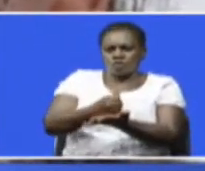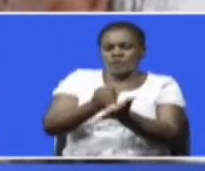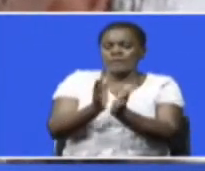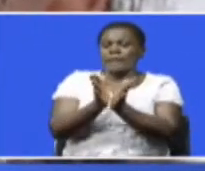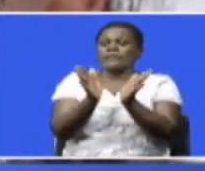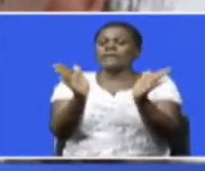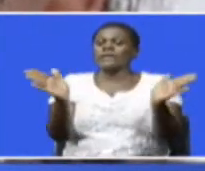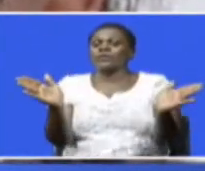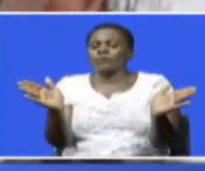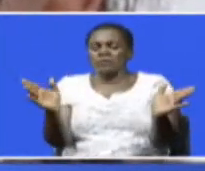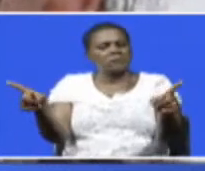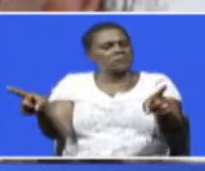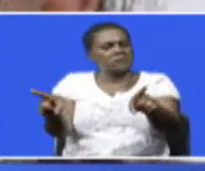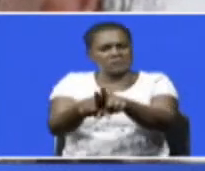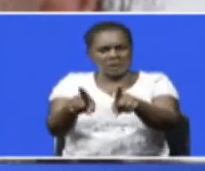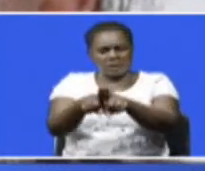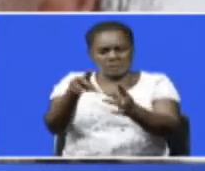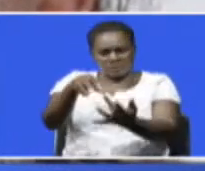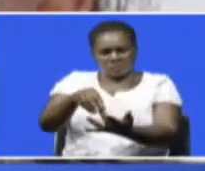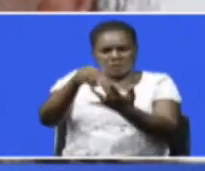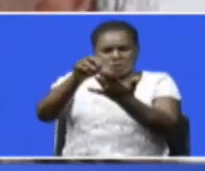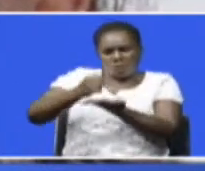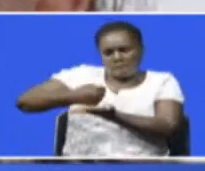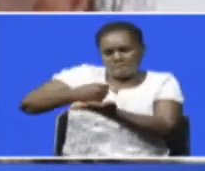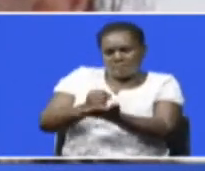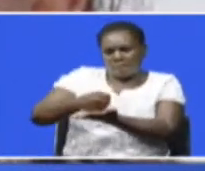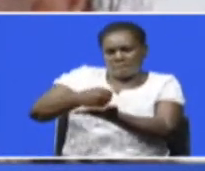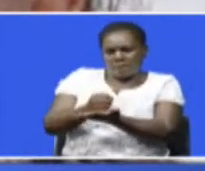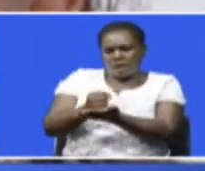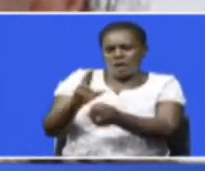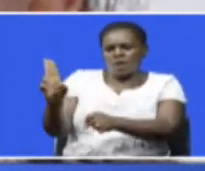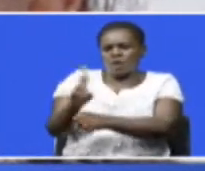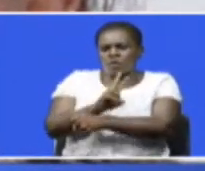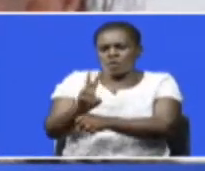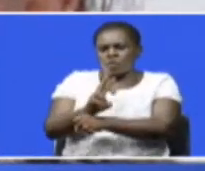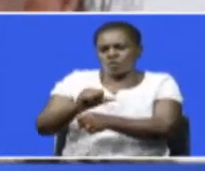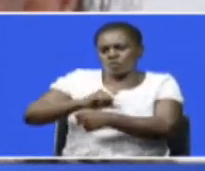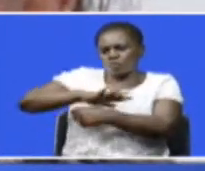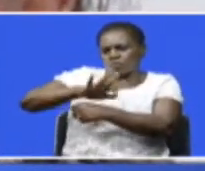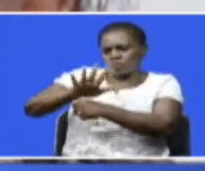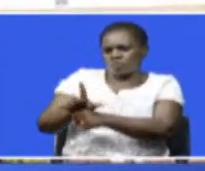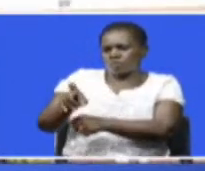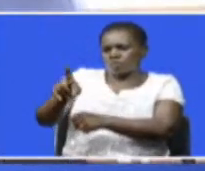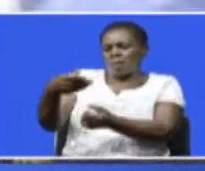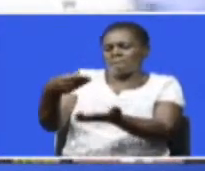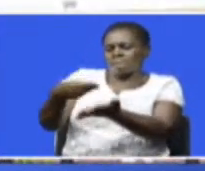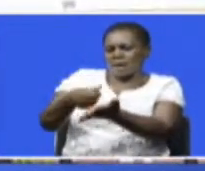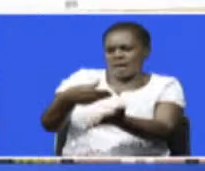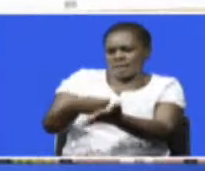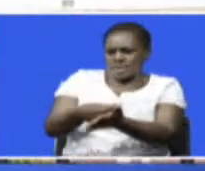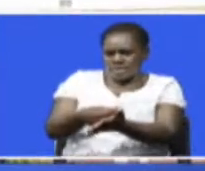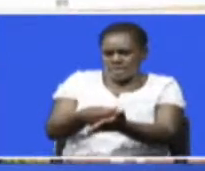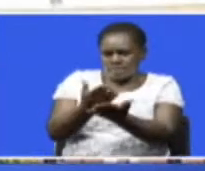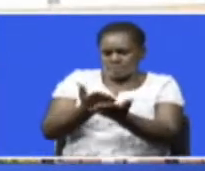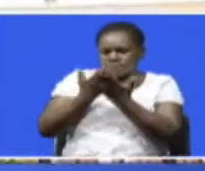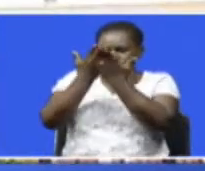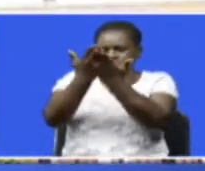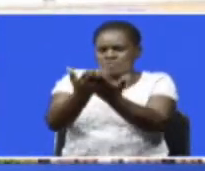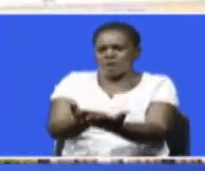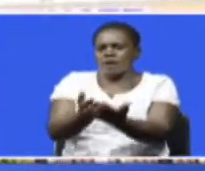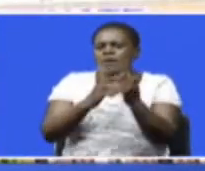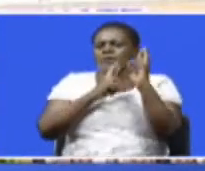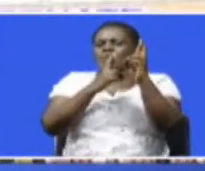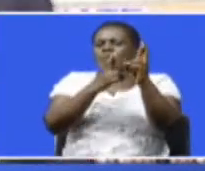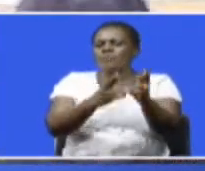Nancy Gathungu had also done a special audit on utilization of COVID-19 funds at KEMSA and submitted that